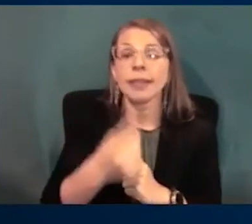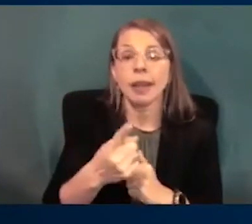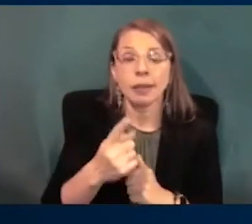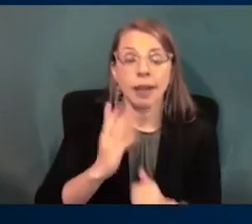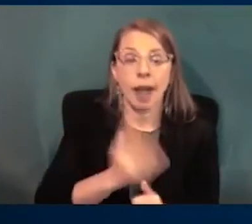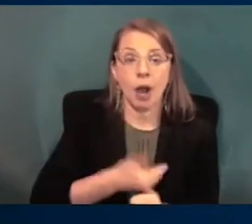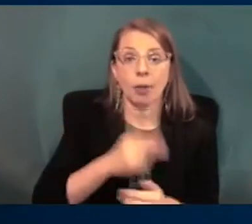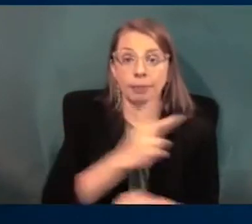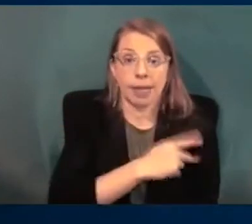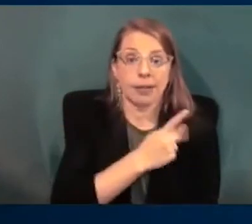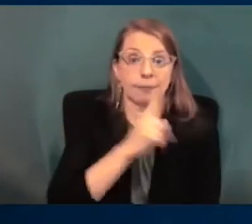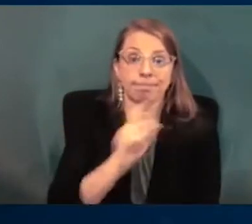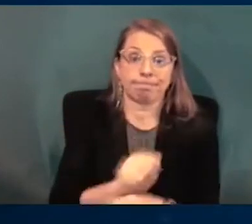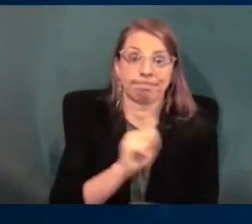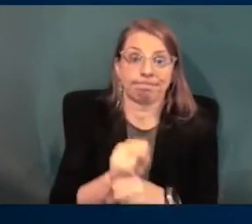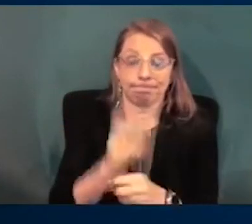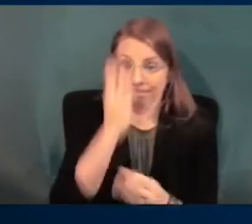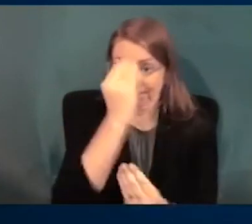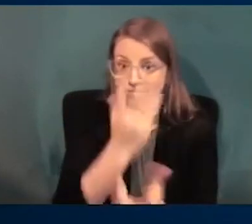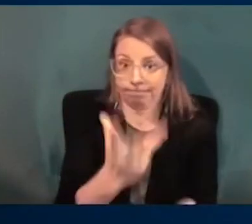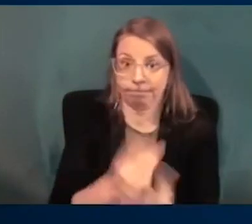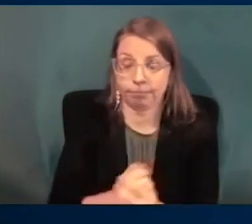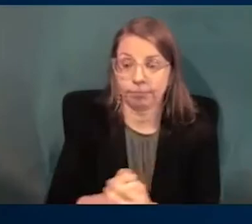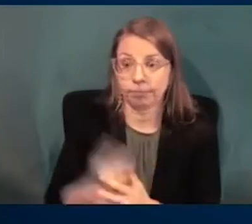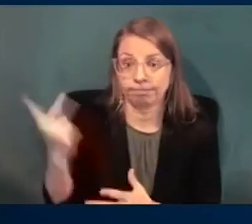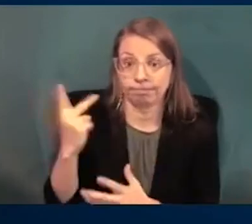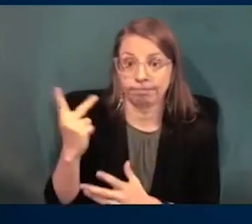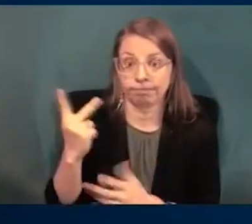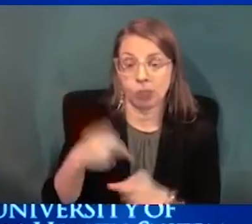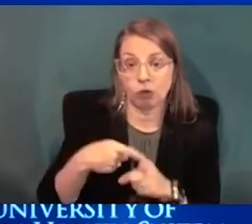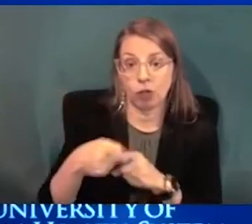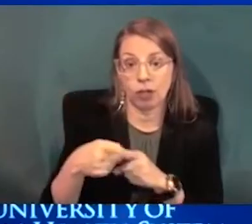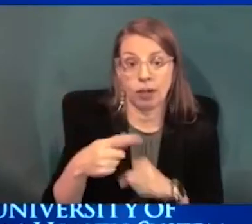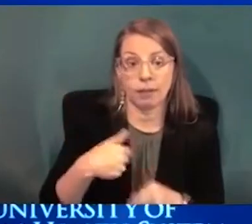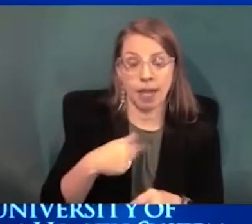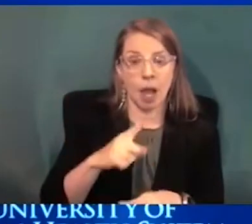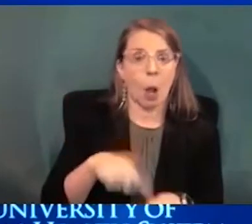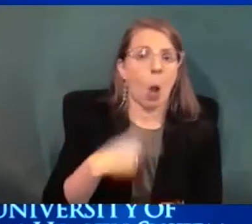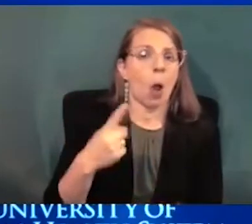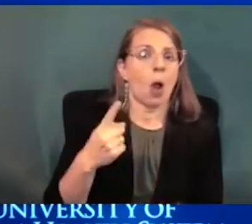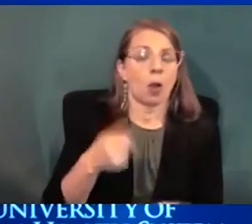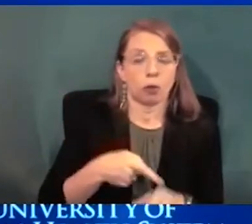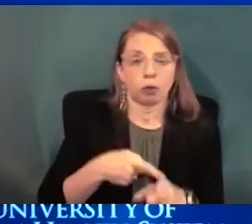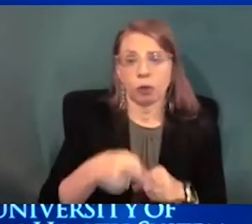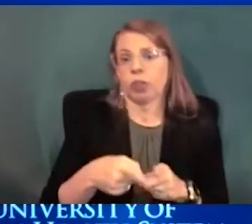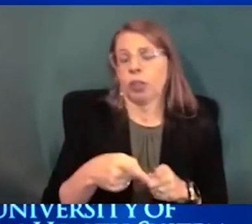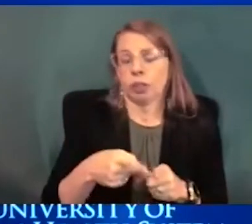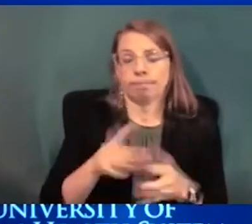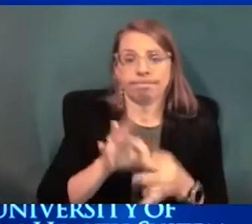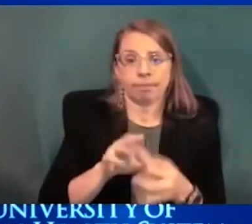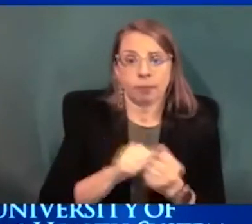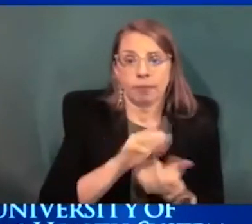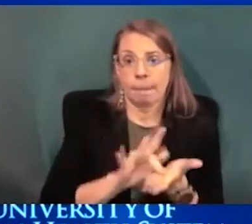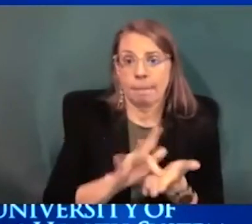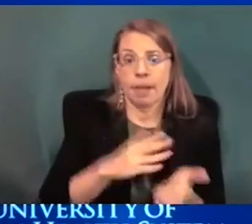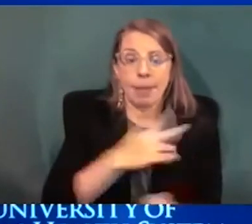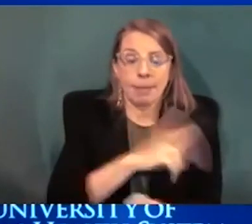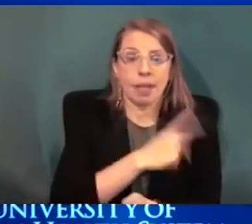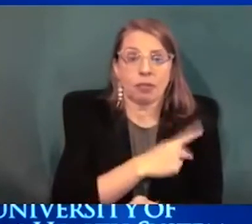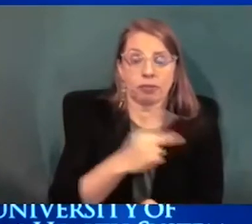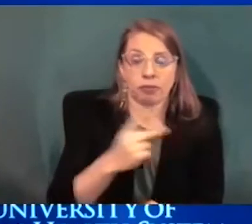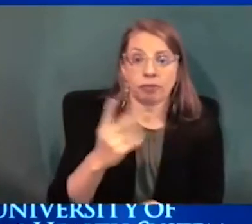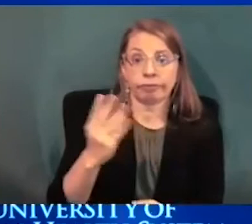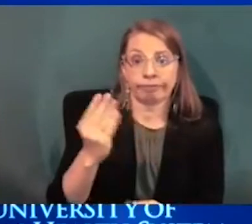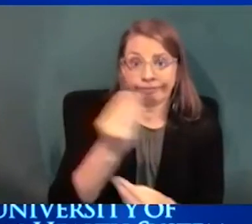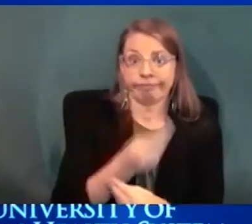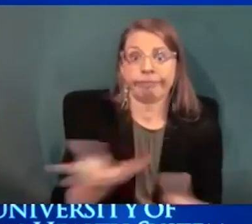And both of us have built a career, and I've had a long career in medicine, and I will tell you, my patients will tell you, he tells you the truth. And I'm